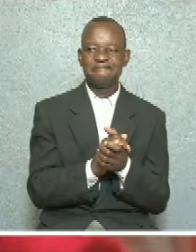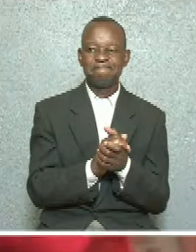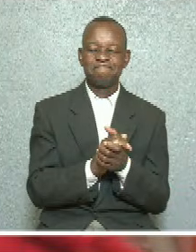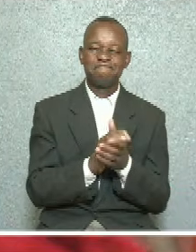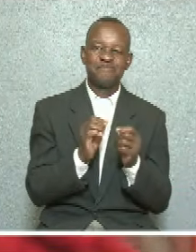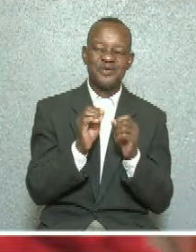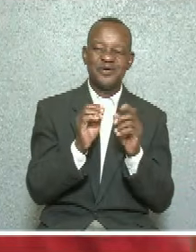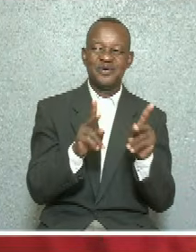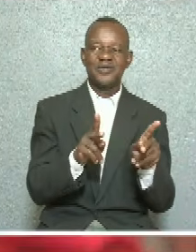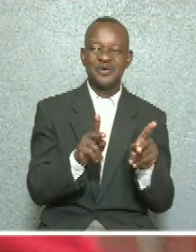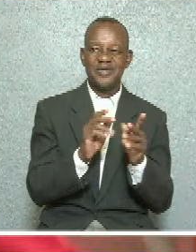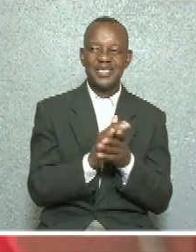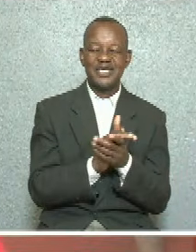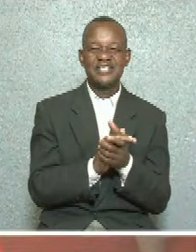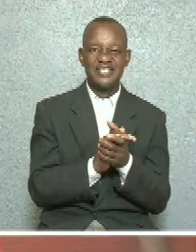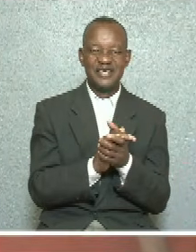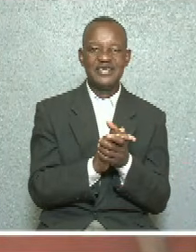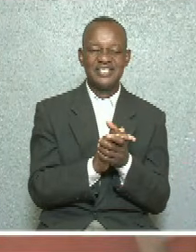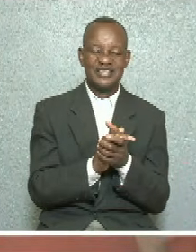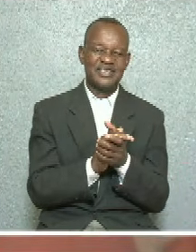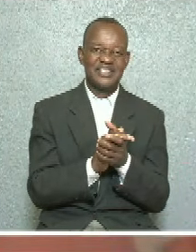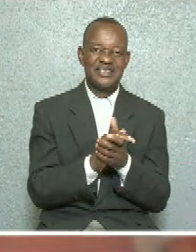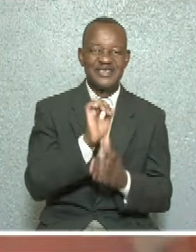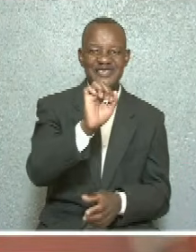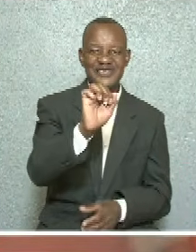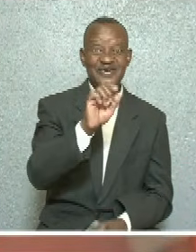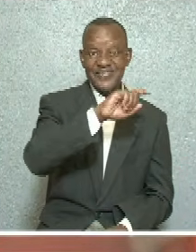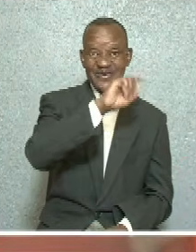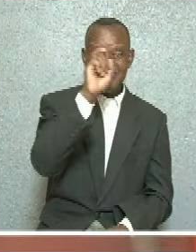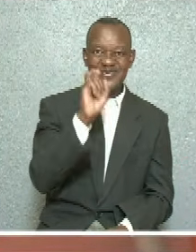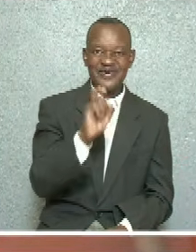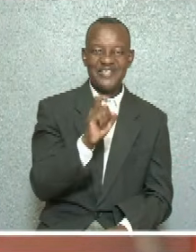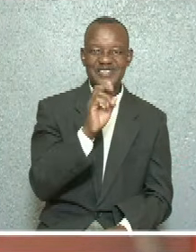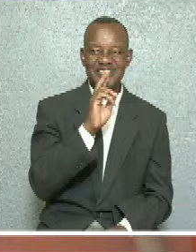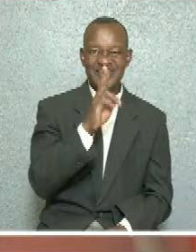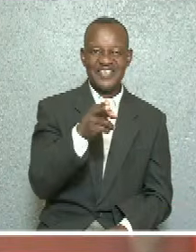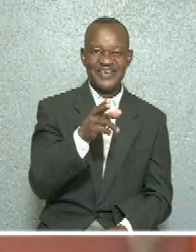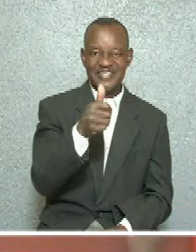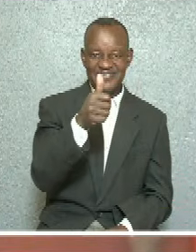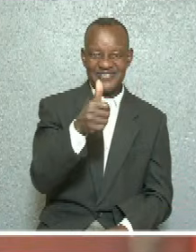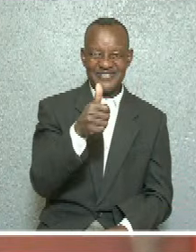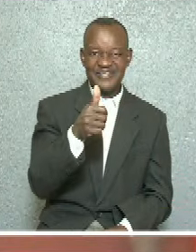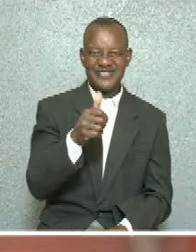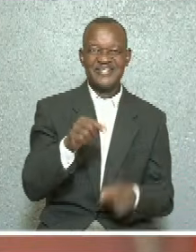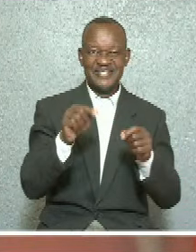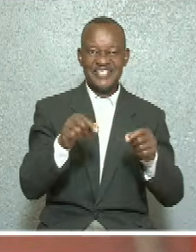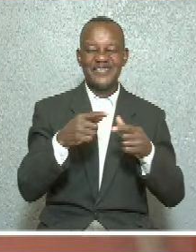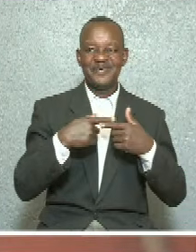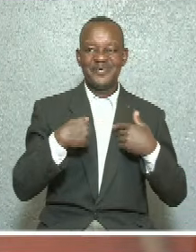your question was answered thoroughly. And on that note, we are ready for the performance.